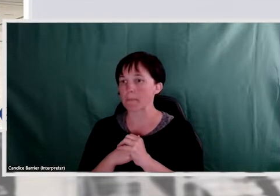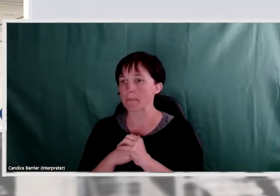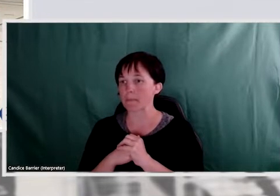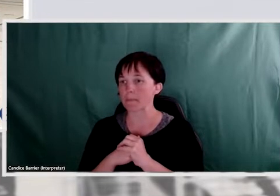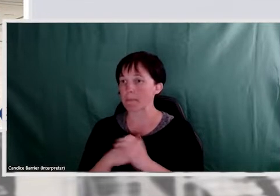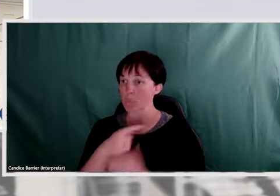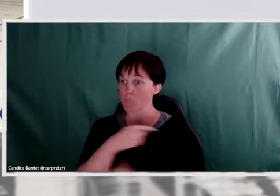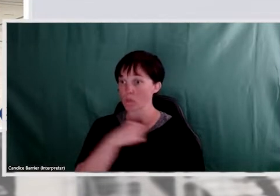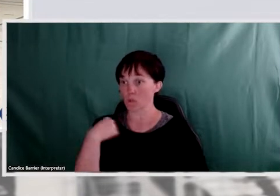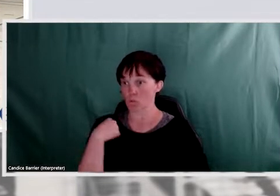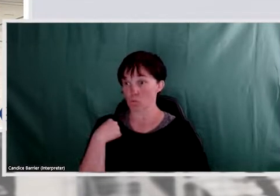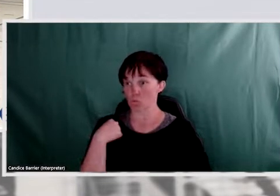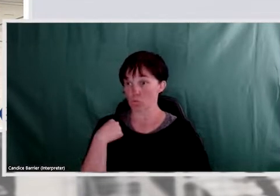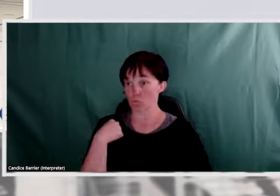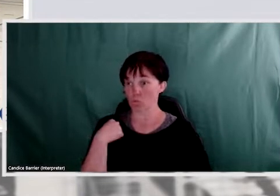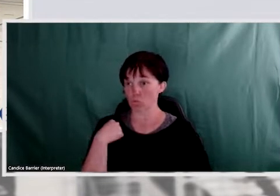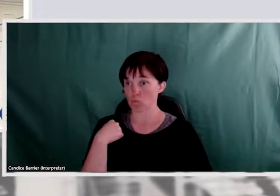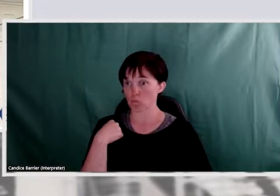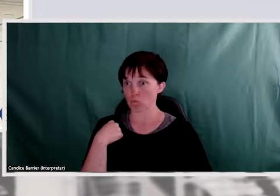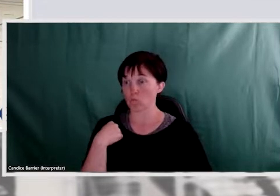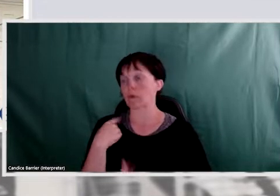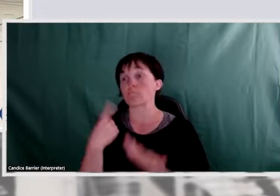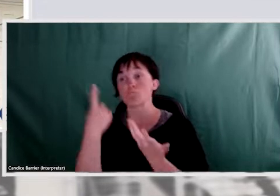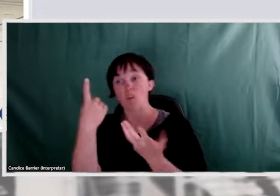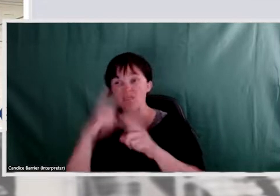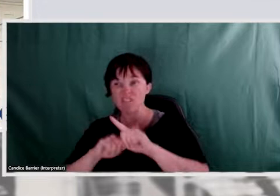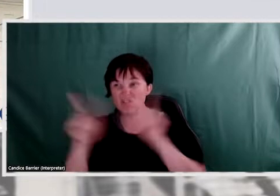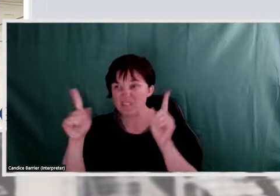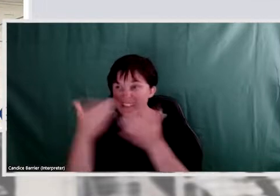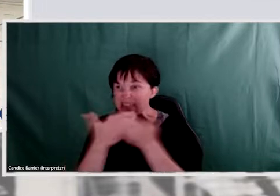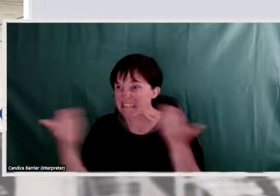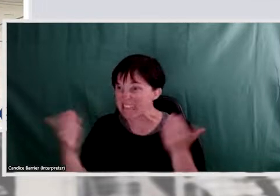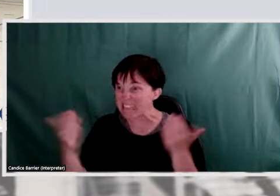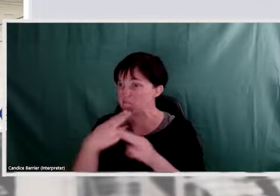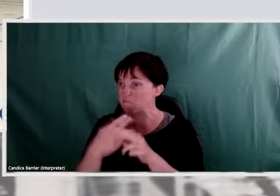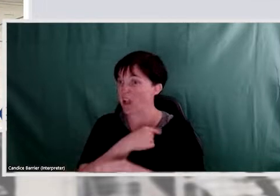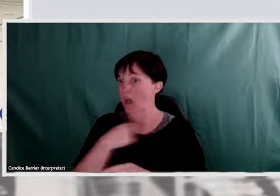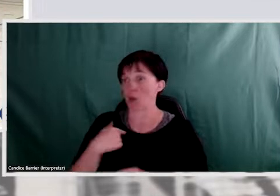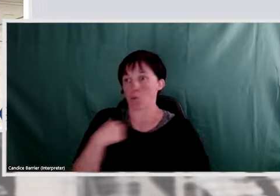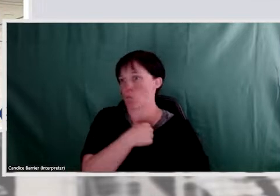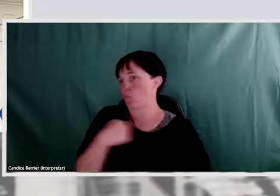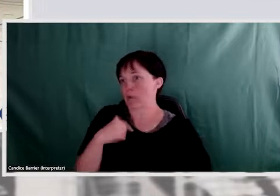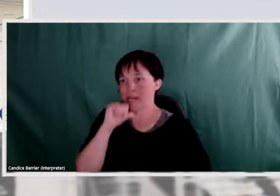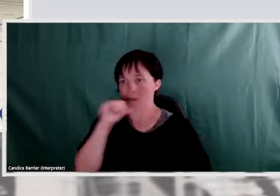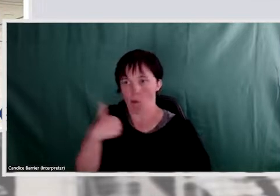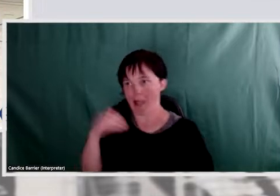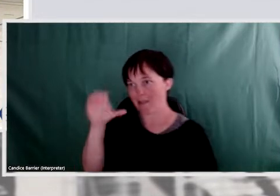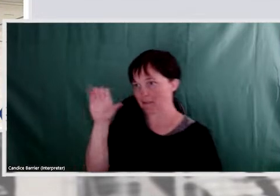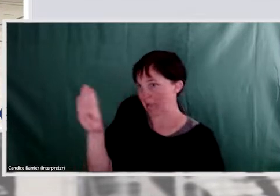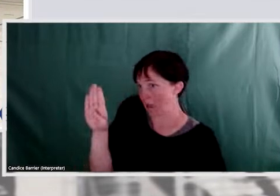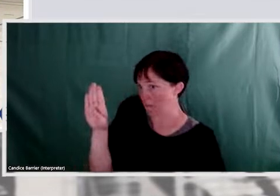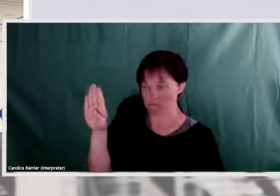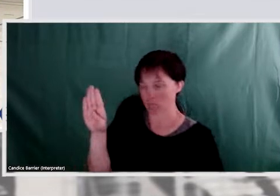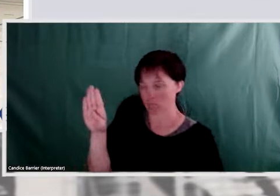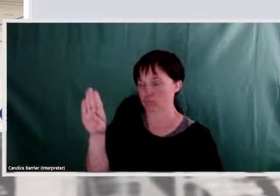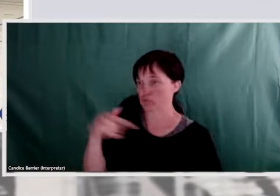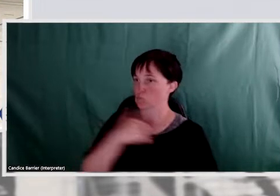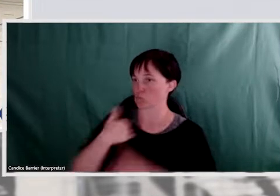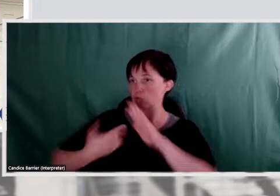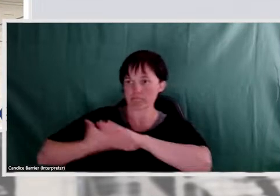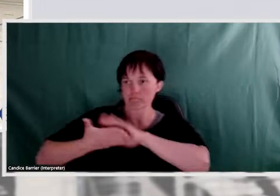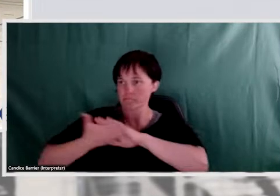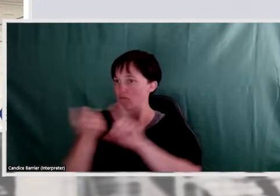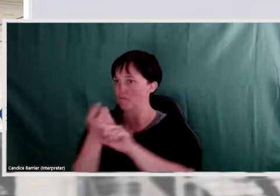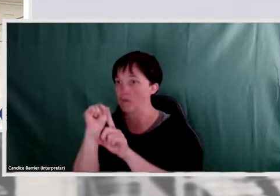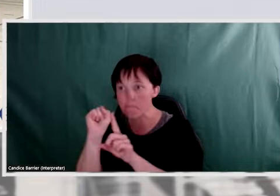one of the unique things about us is that we don't actually have a capital budget that we operate, but in order to do the